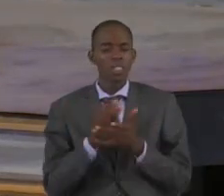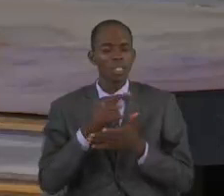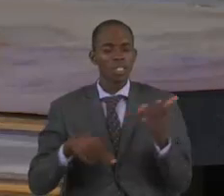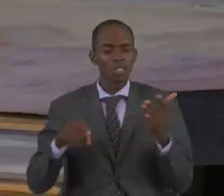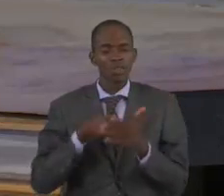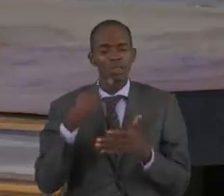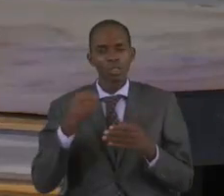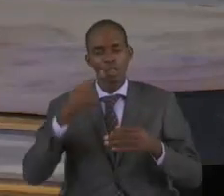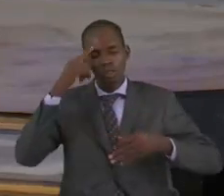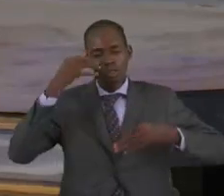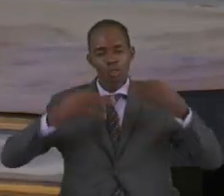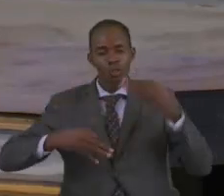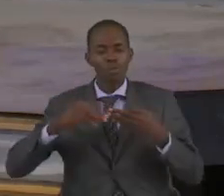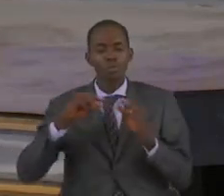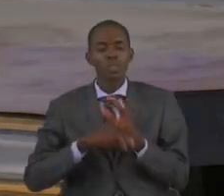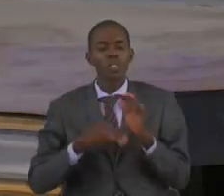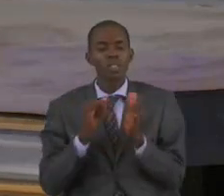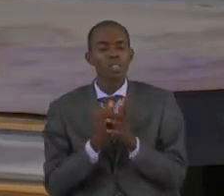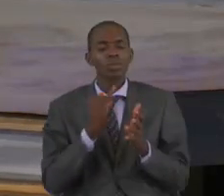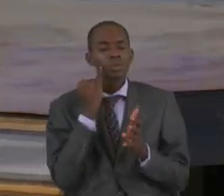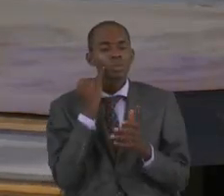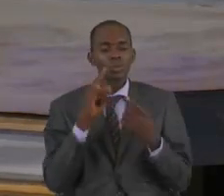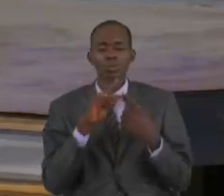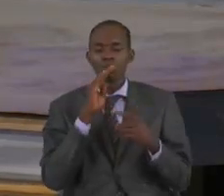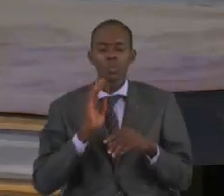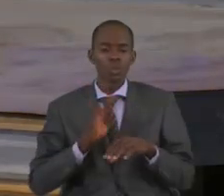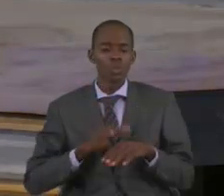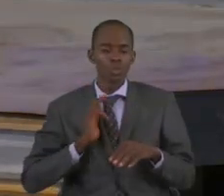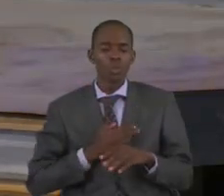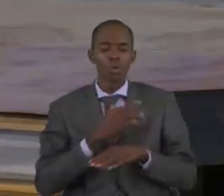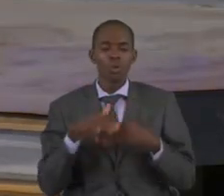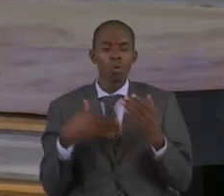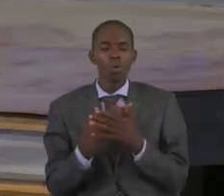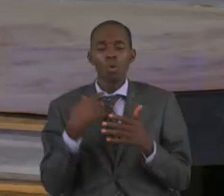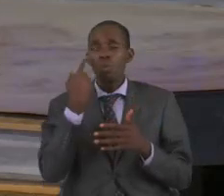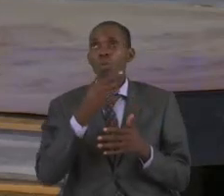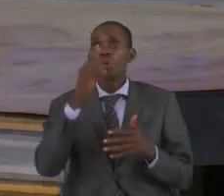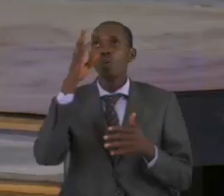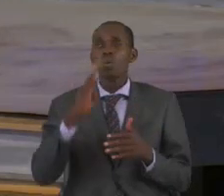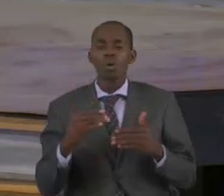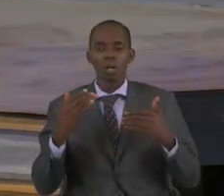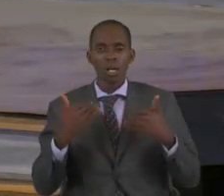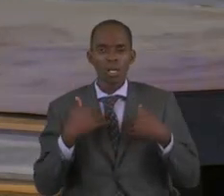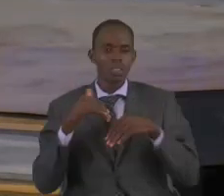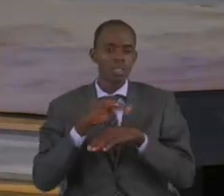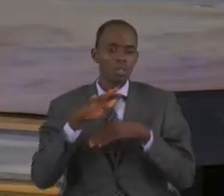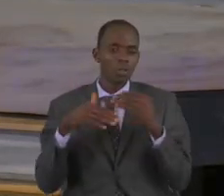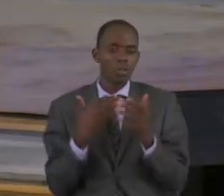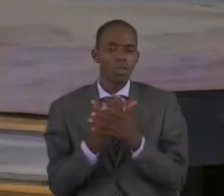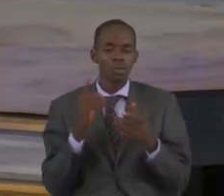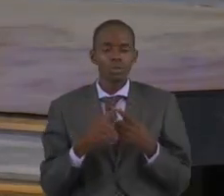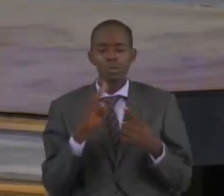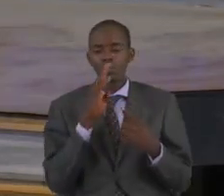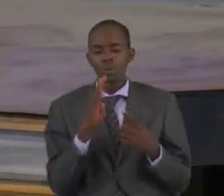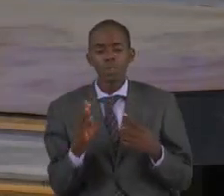the judgment that should be upon us, whom God has set forth to be a propitiation through